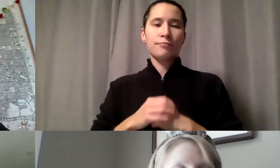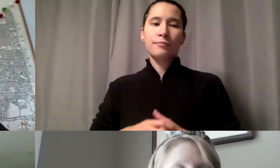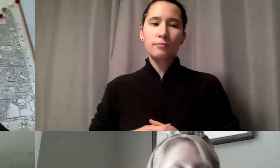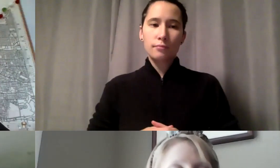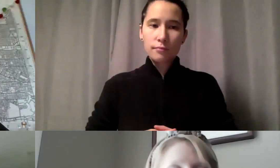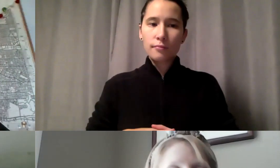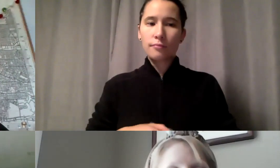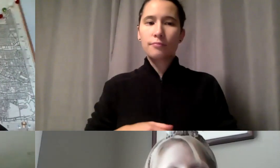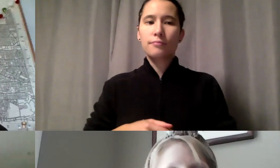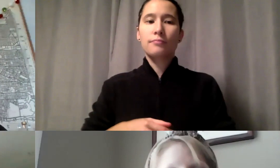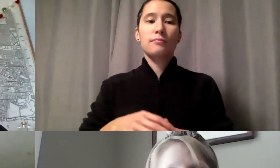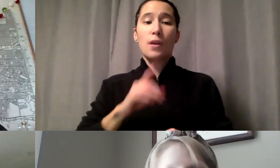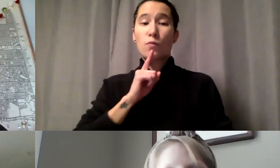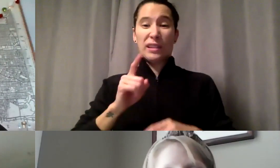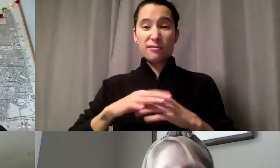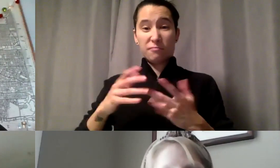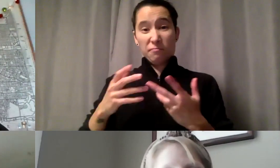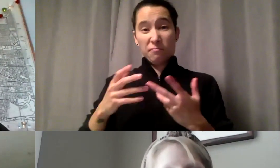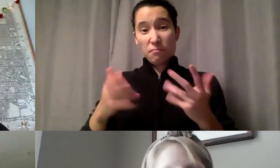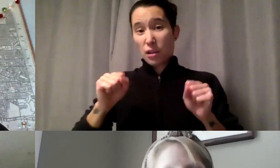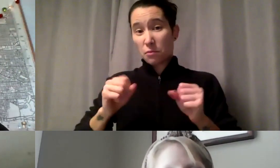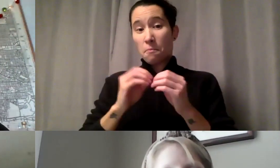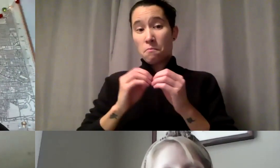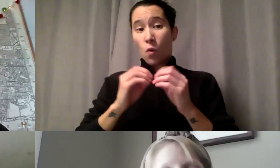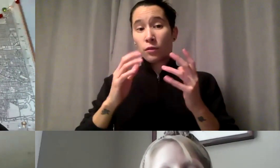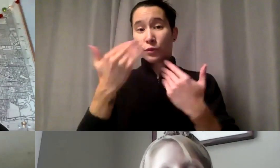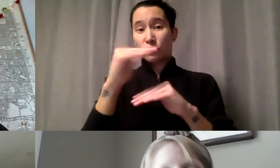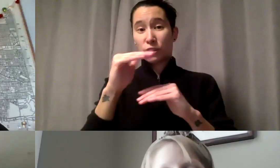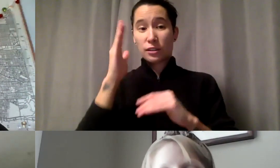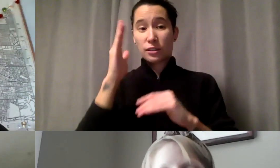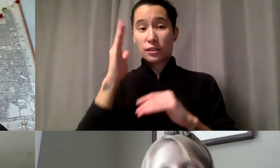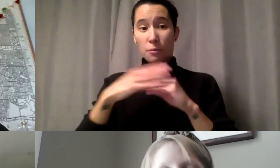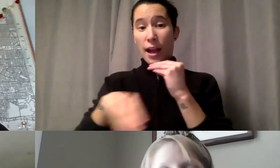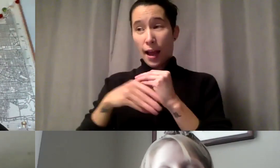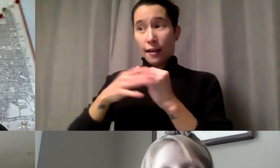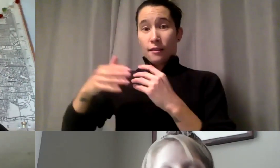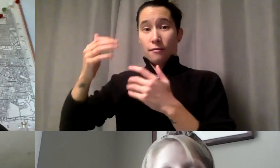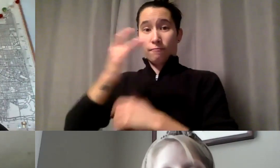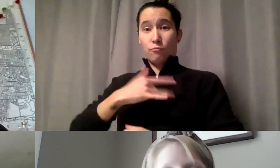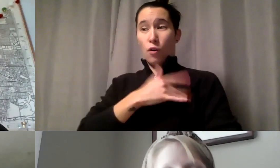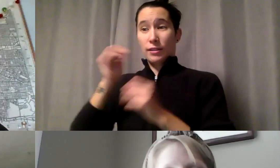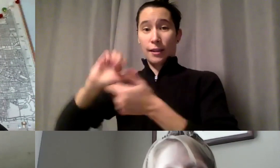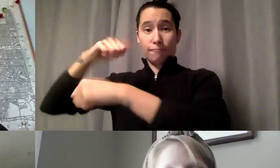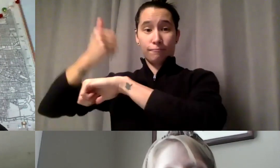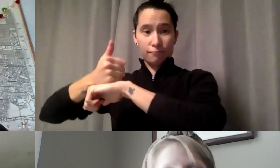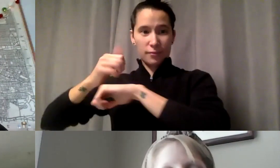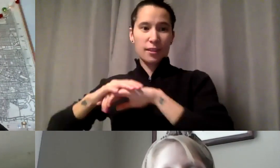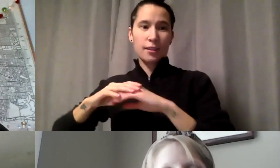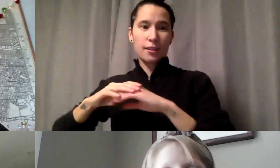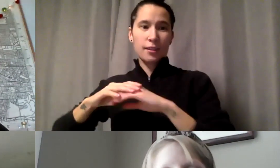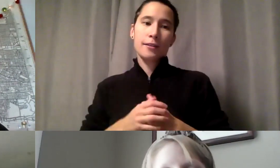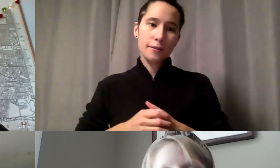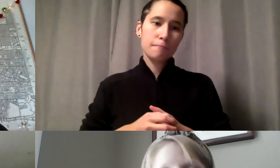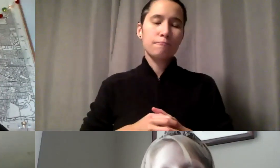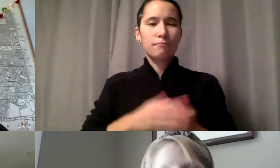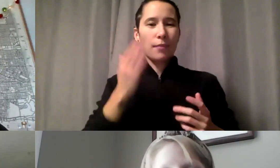on more that put in that a provincial sport organization can put on because they know their sport better than anyone,